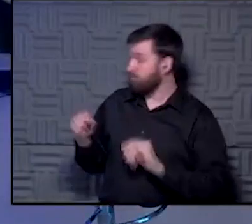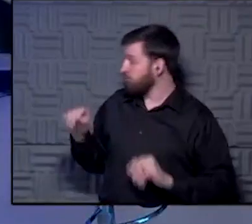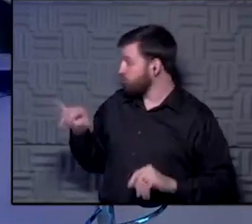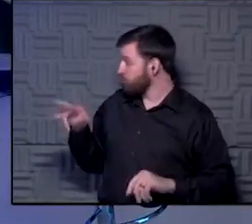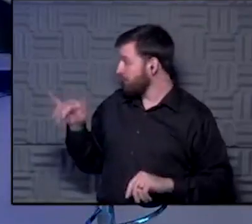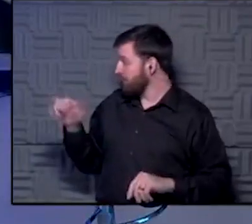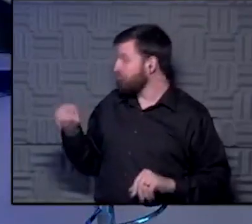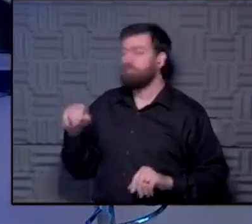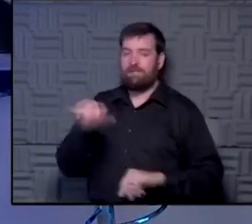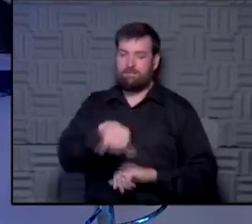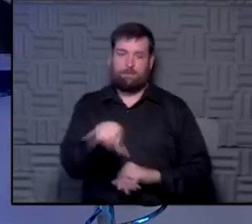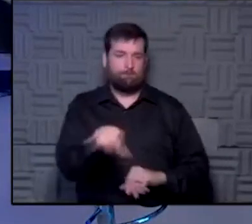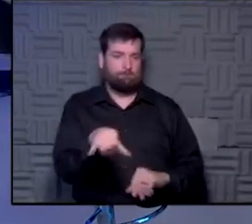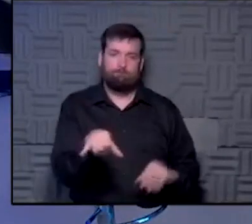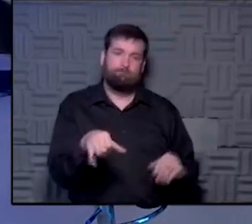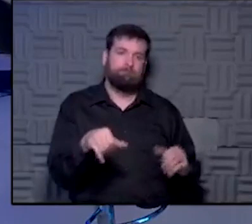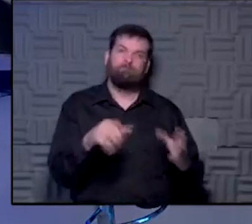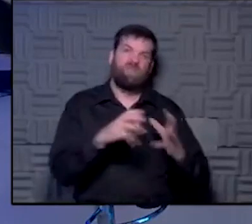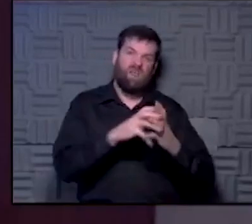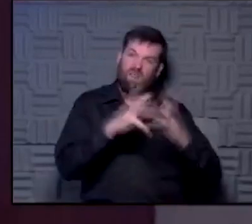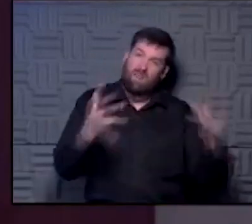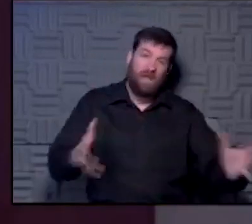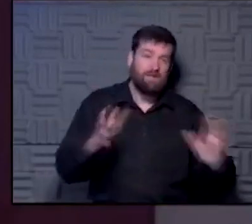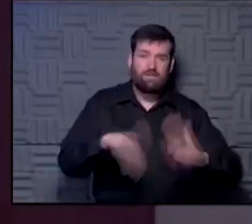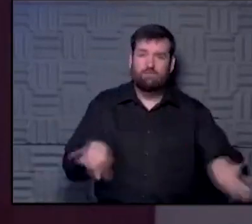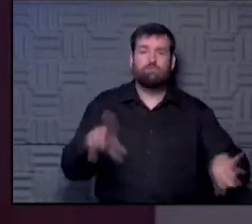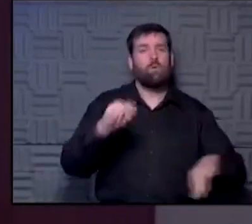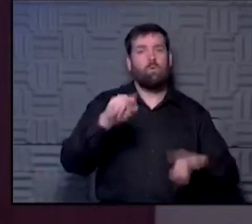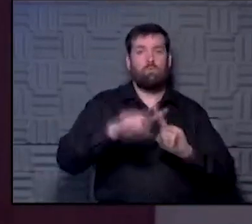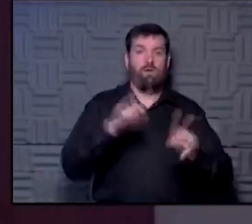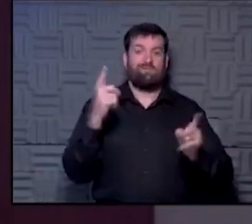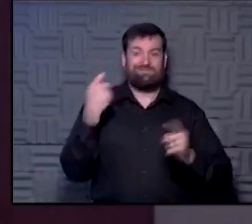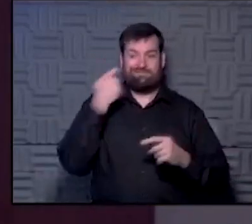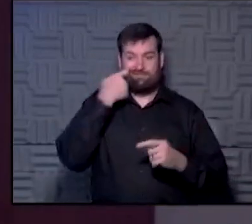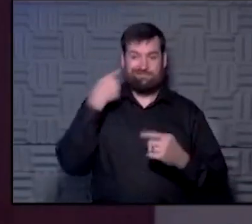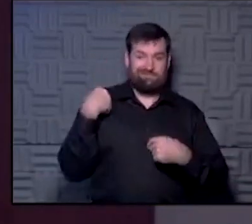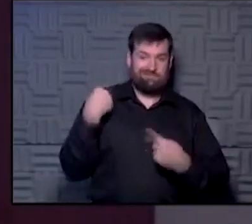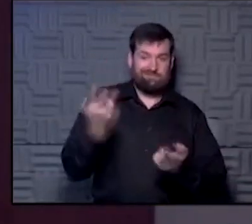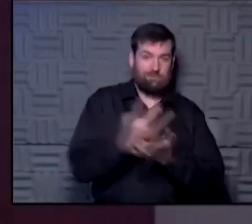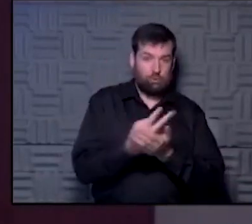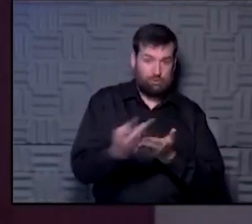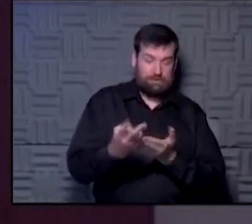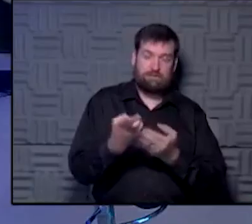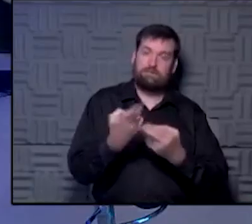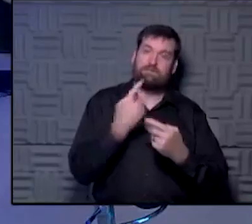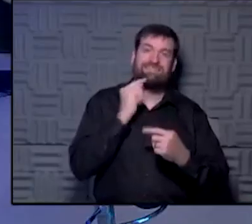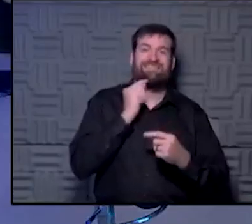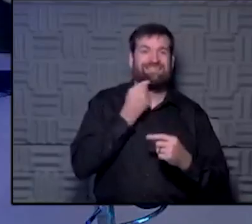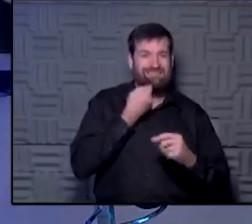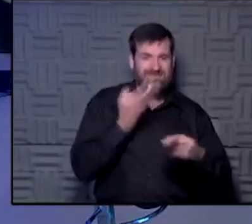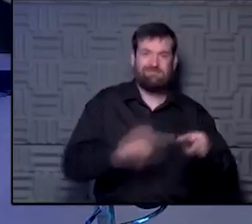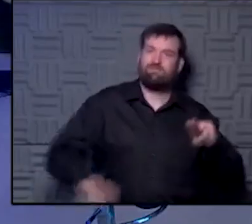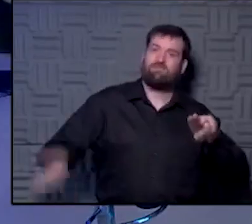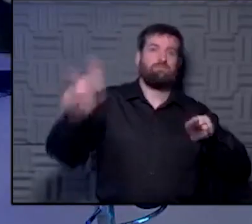very many children? Same answer. We don't test a huge volume of children, but in the last 2 weeks, it's significantly increased. All right.